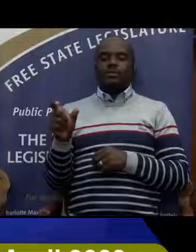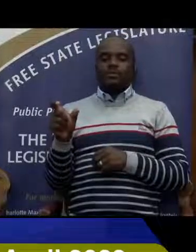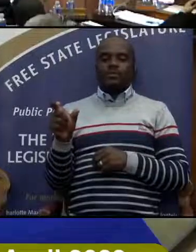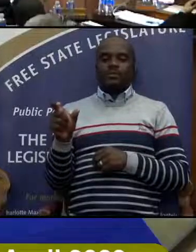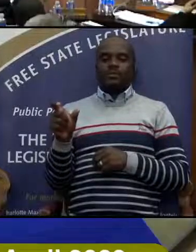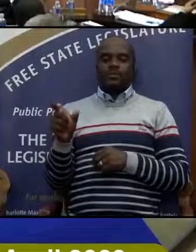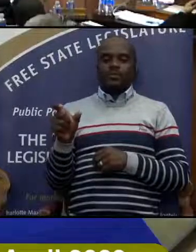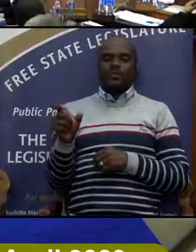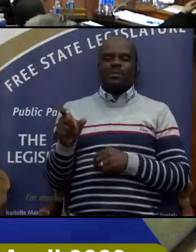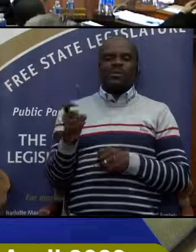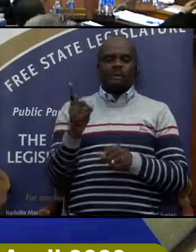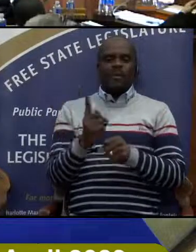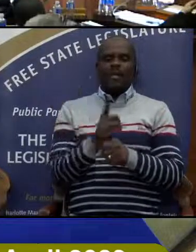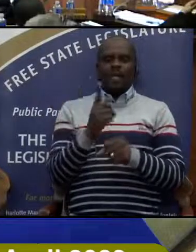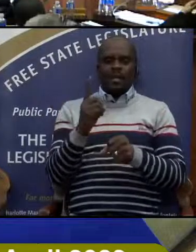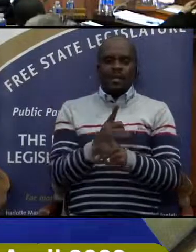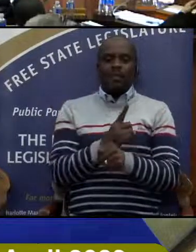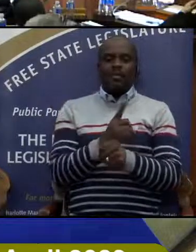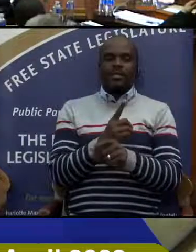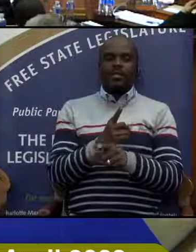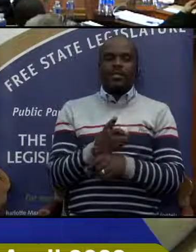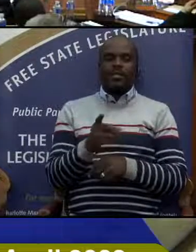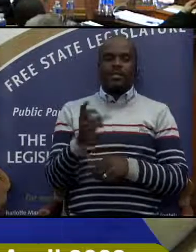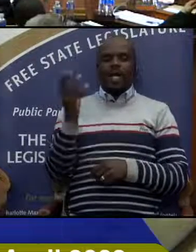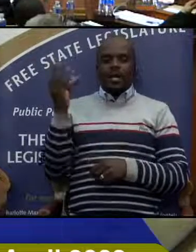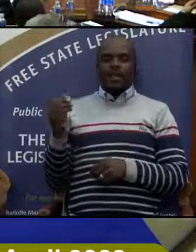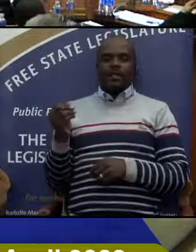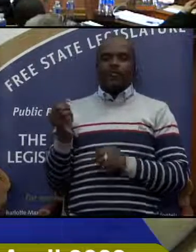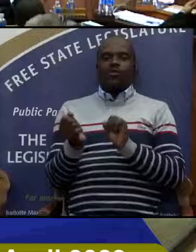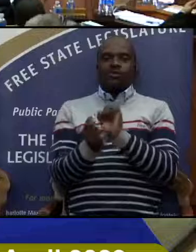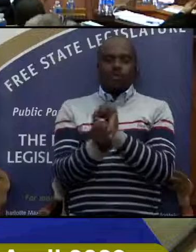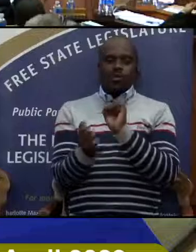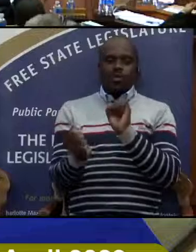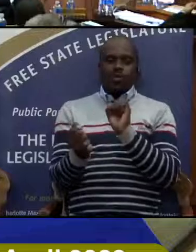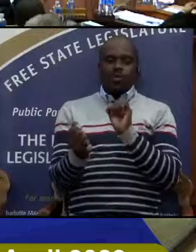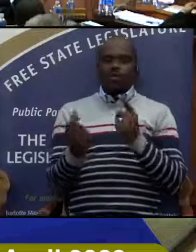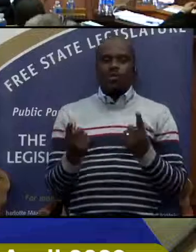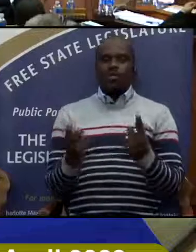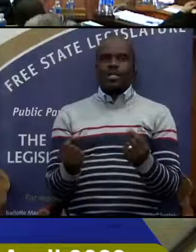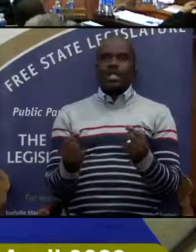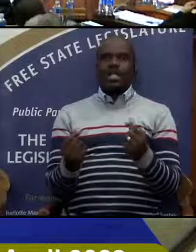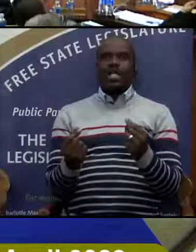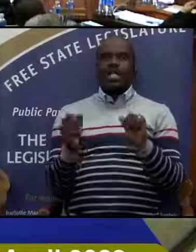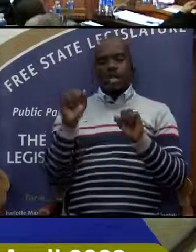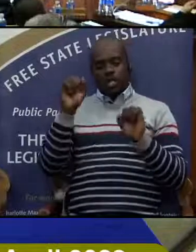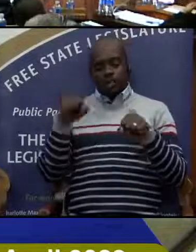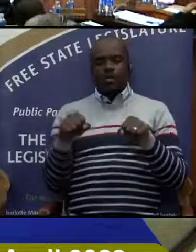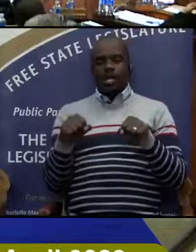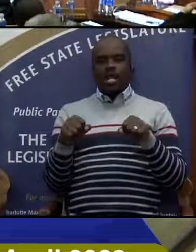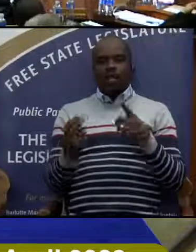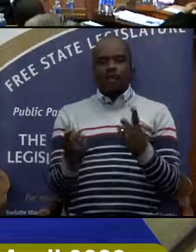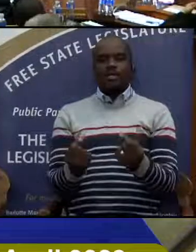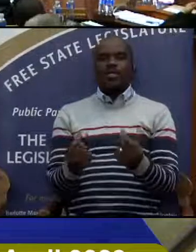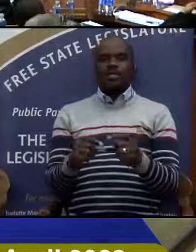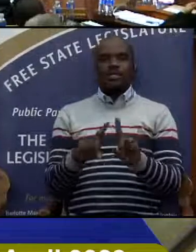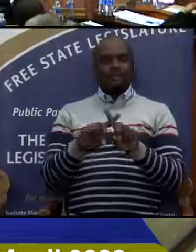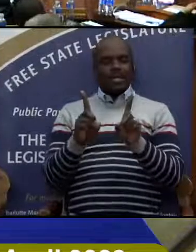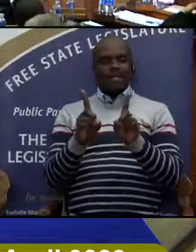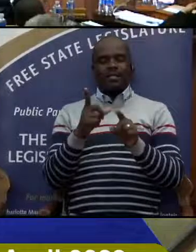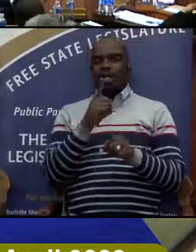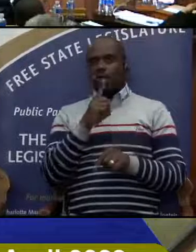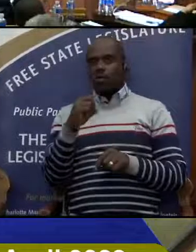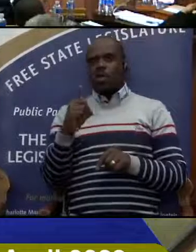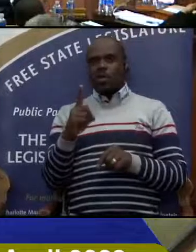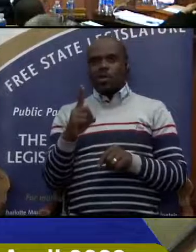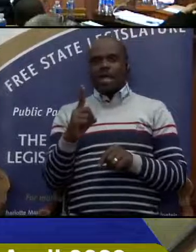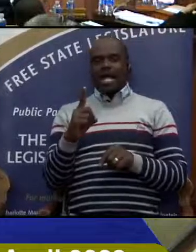rejecting information that conflicts with their existing beliefs and try to explain things away. The ANC members